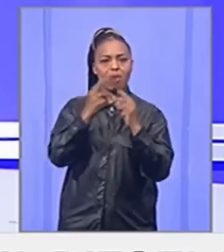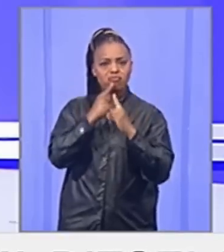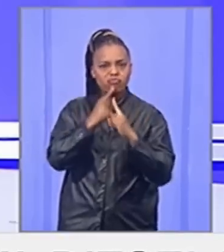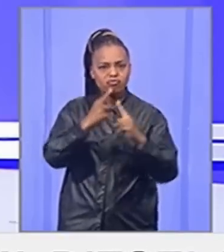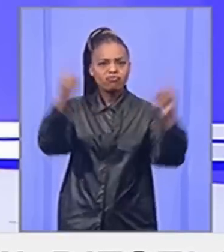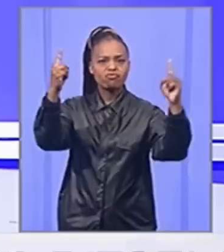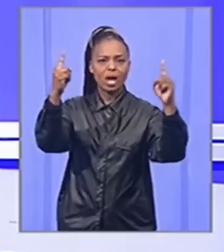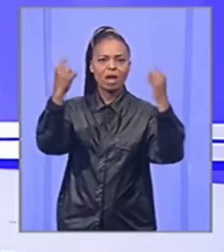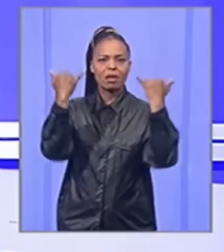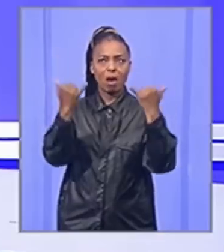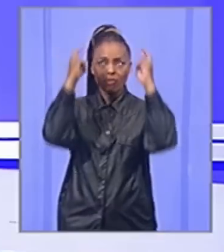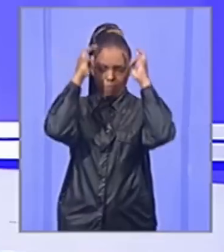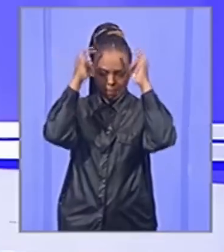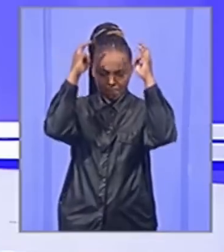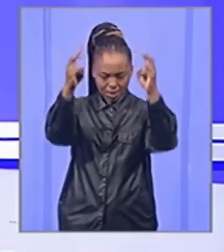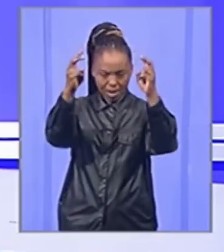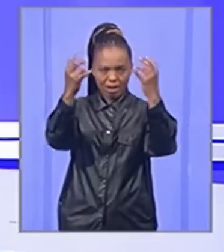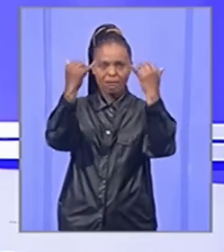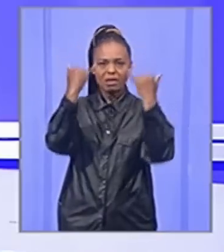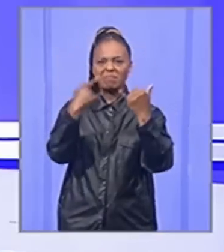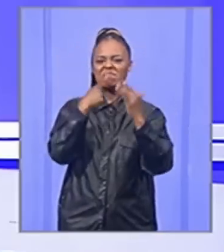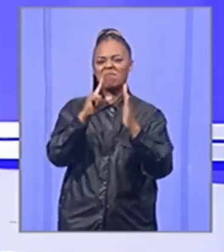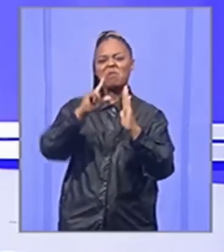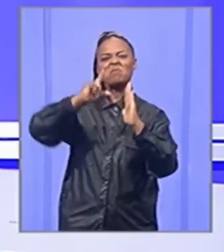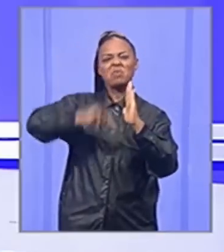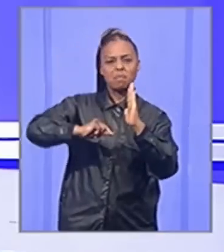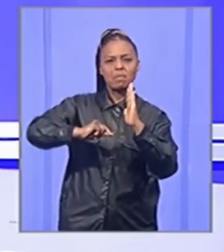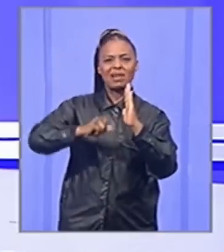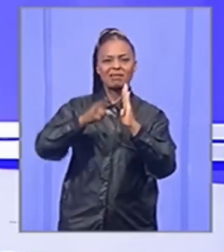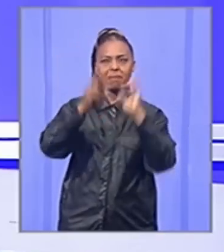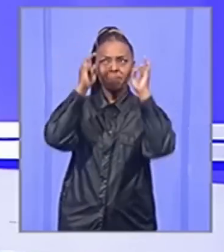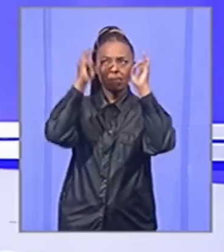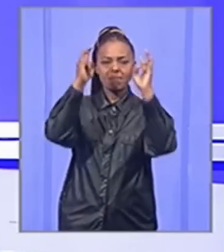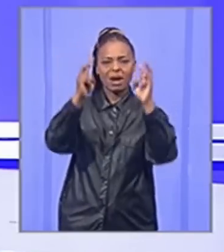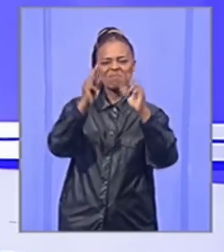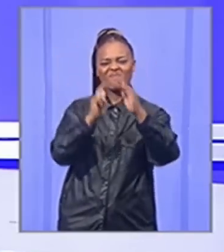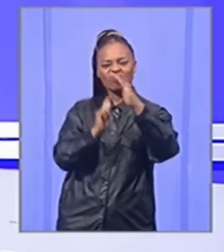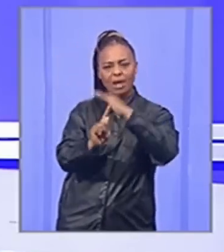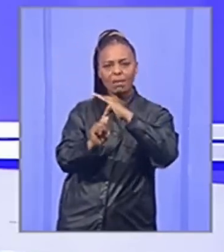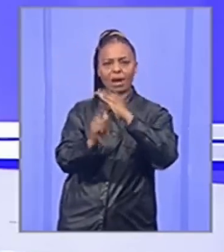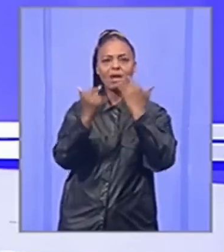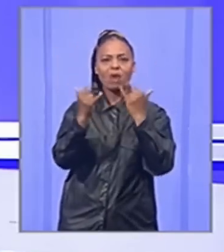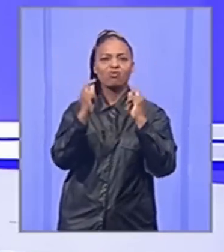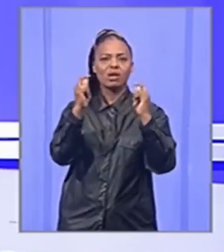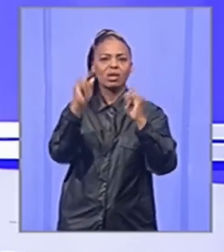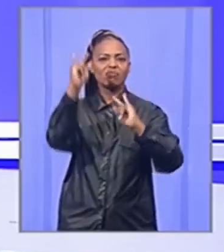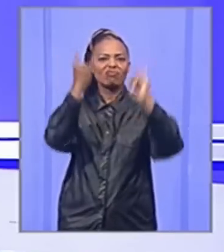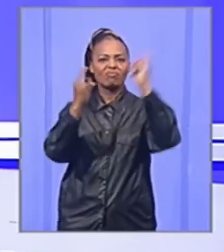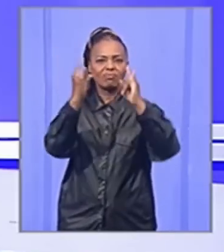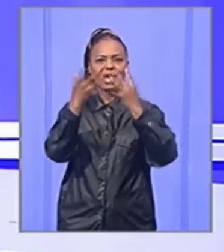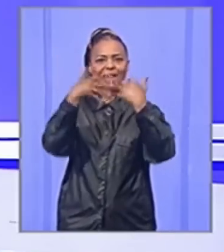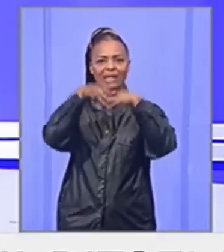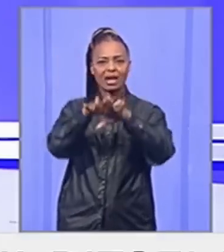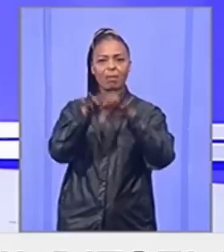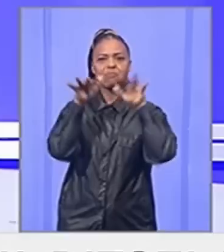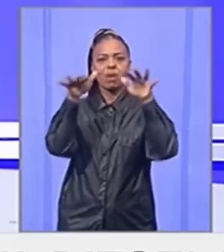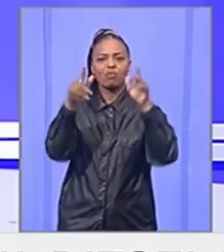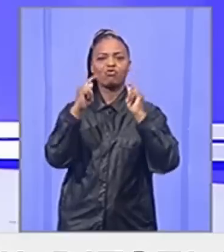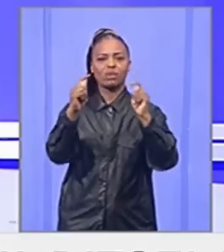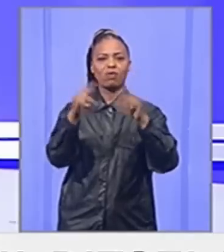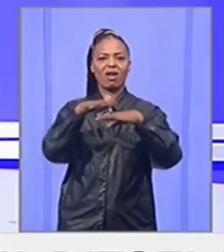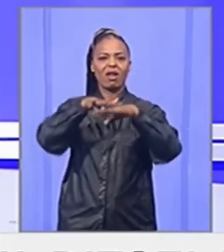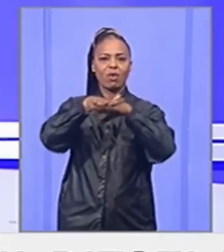ga dipese tša yona tša ditefelo tša fase ka tlase ga dinamelwa tša toropo tša Integrated Public